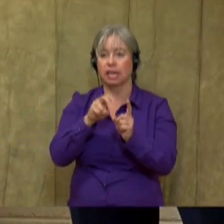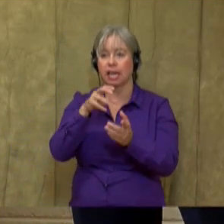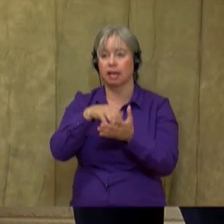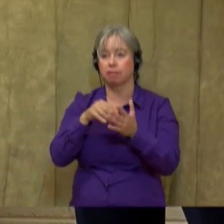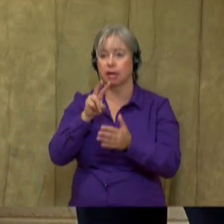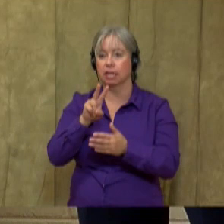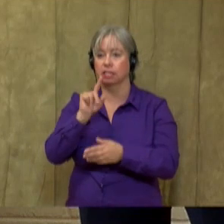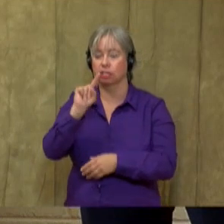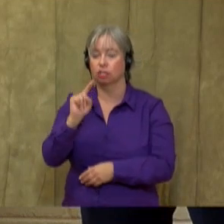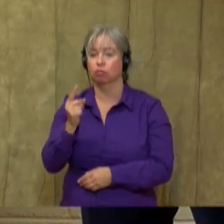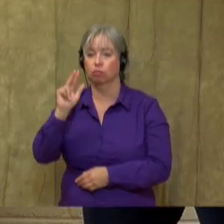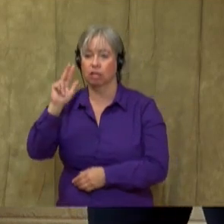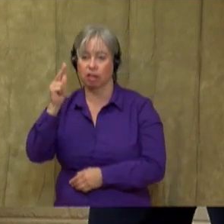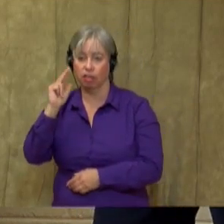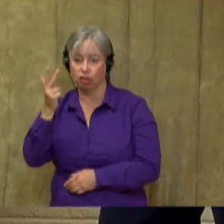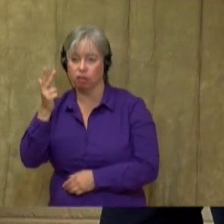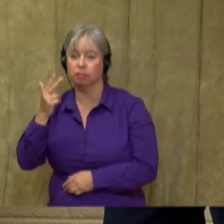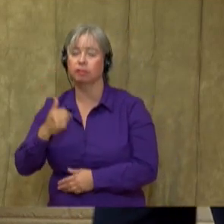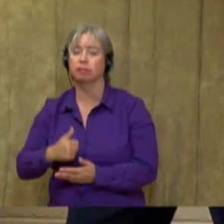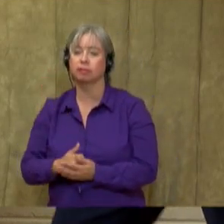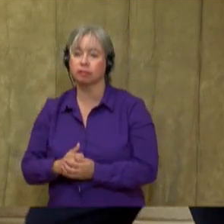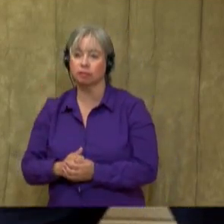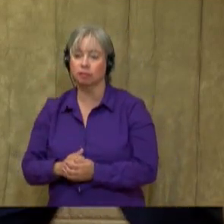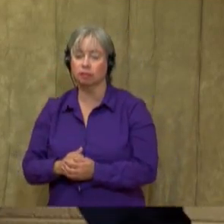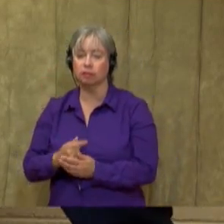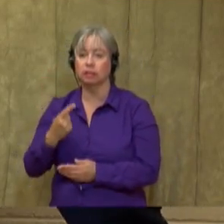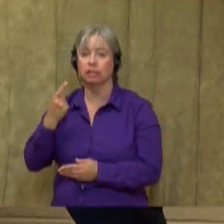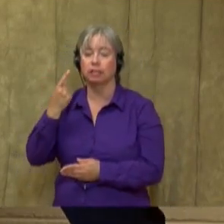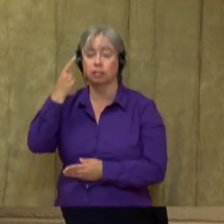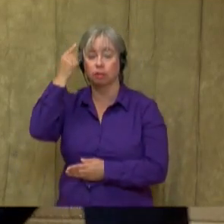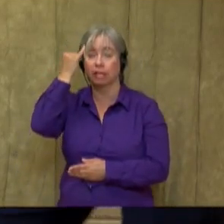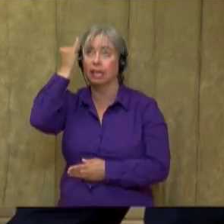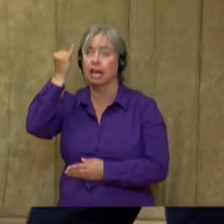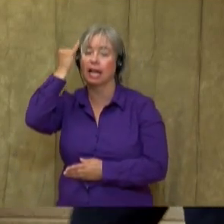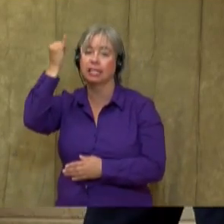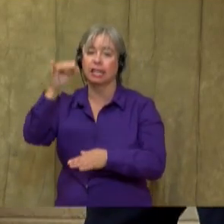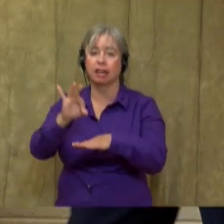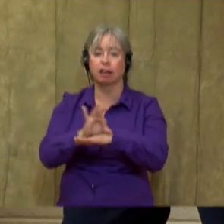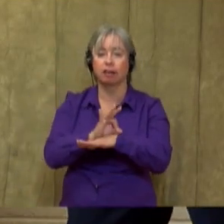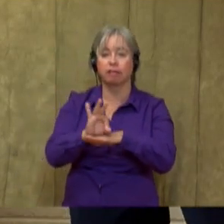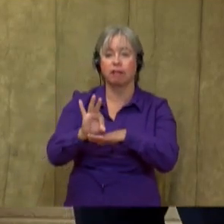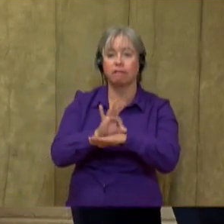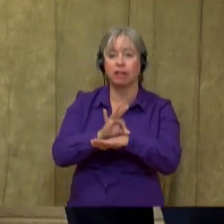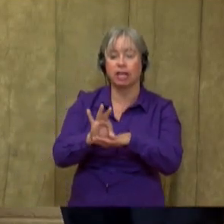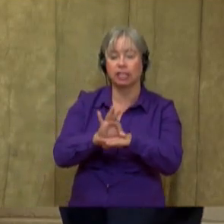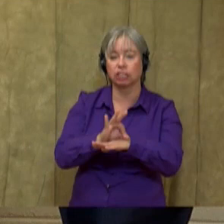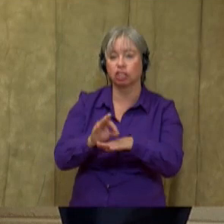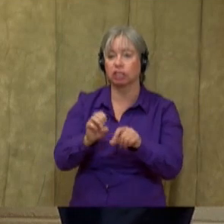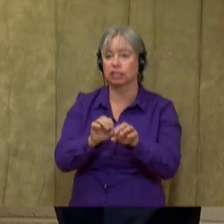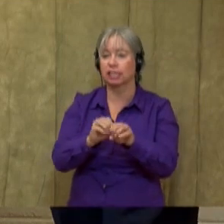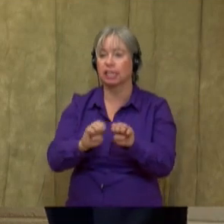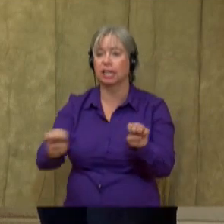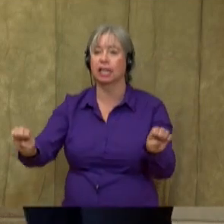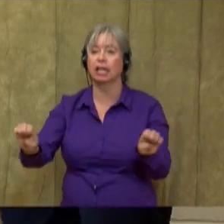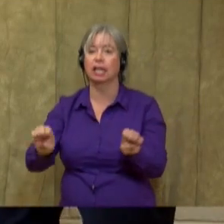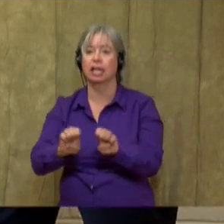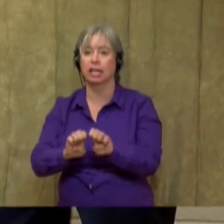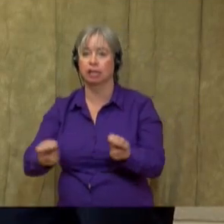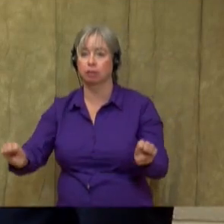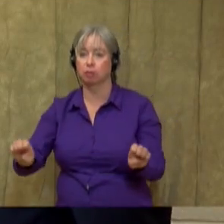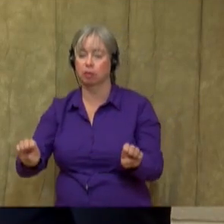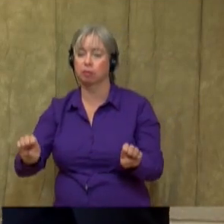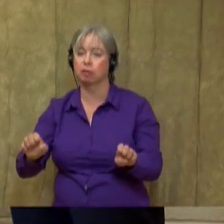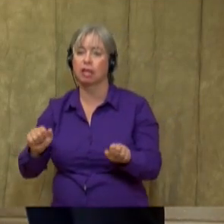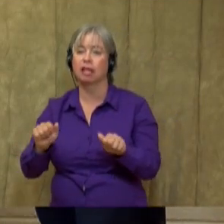power. And so this idea of functions, we can take what we have here in these expressions and we can graph